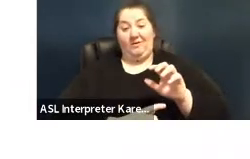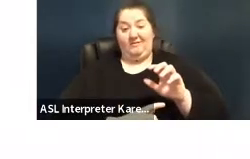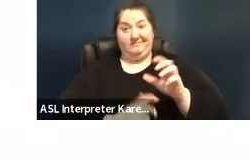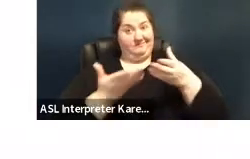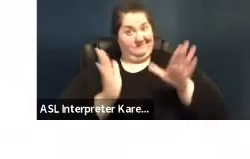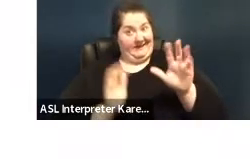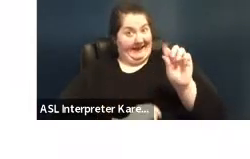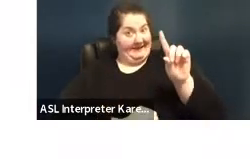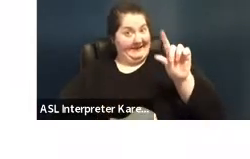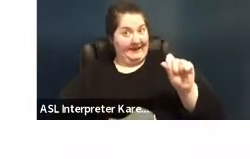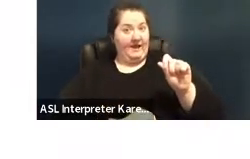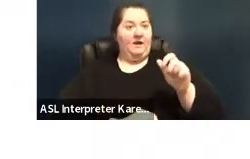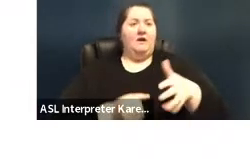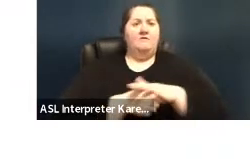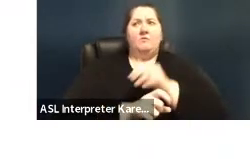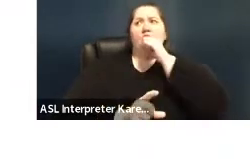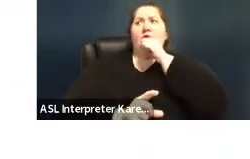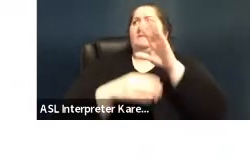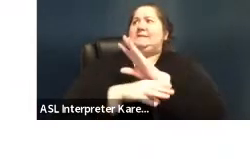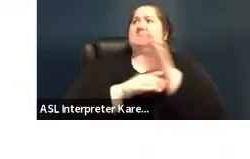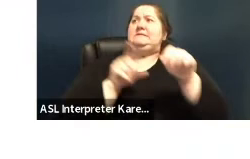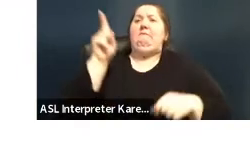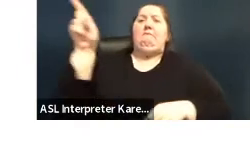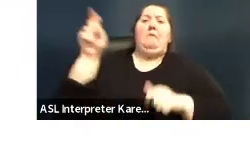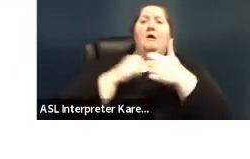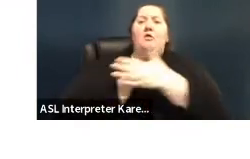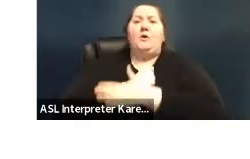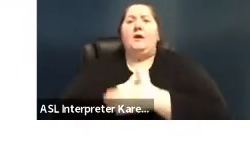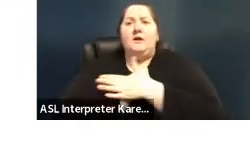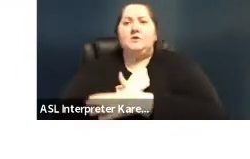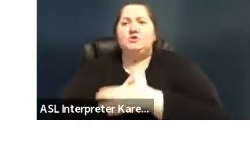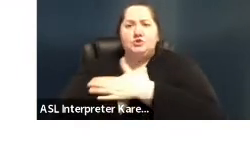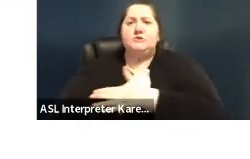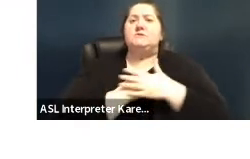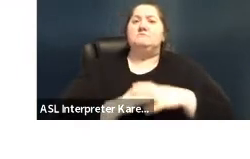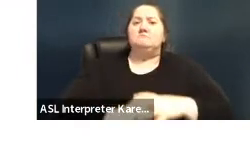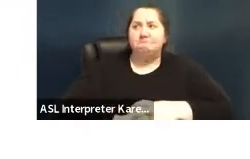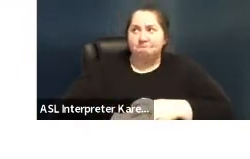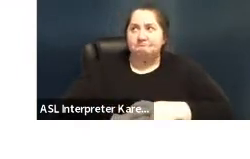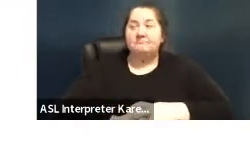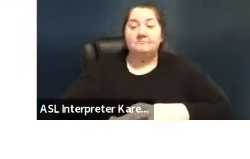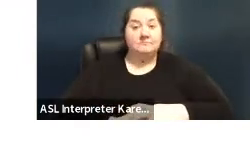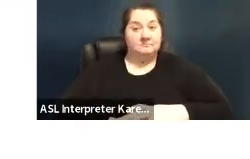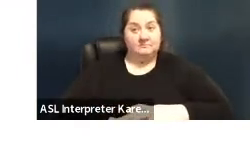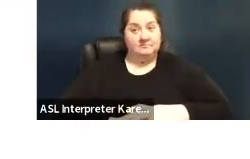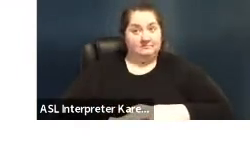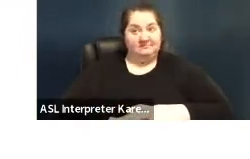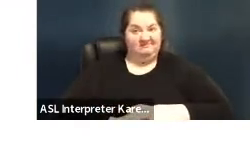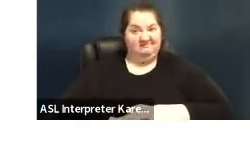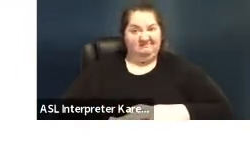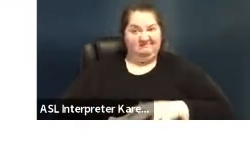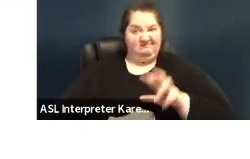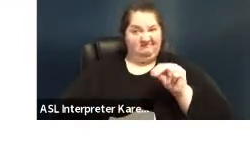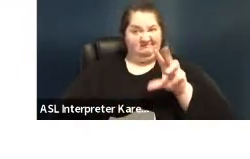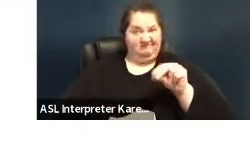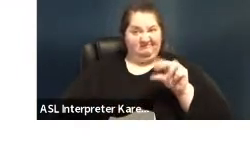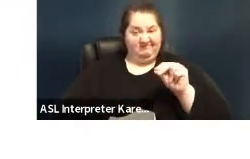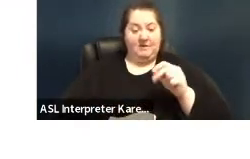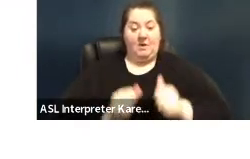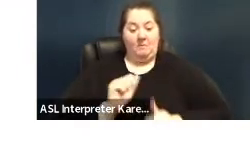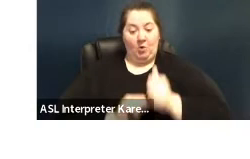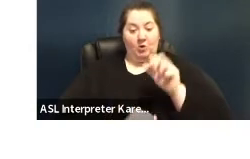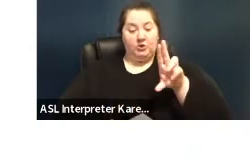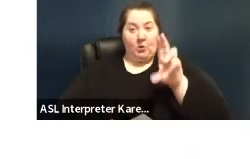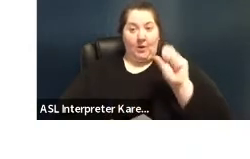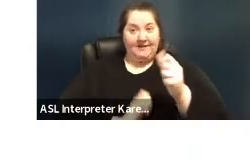you know, private businesses in other countries, and but it generally does not. Like most U.S. laws,